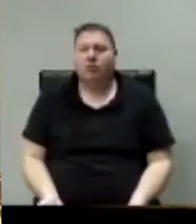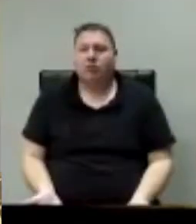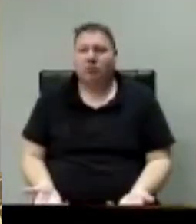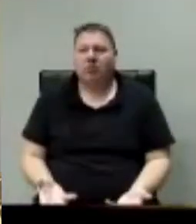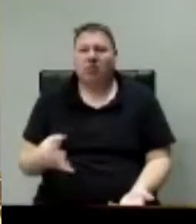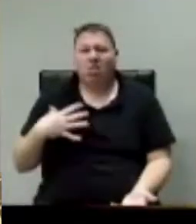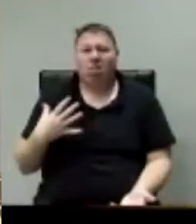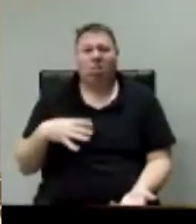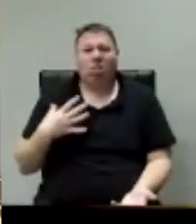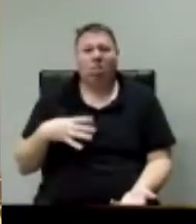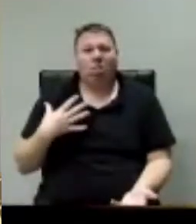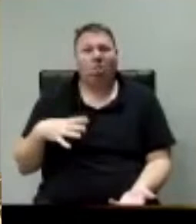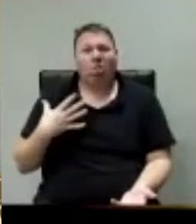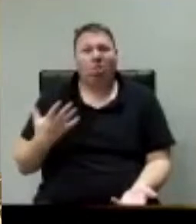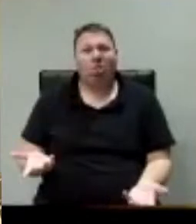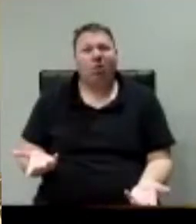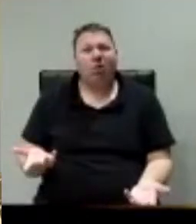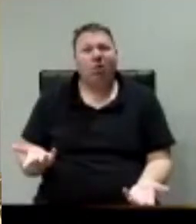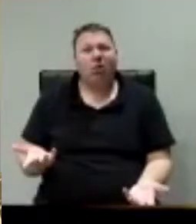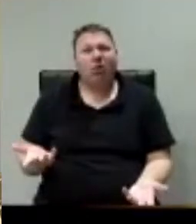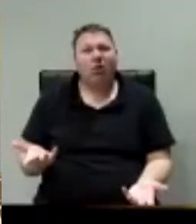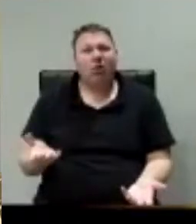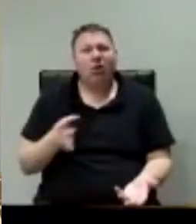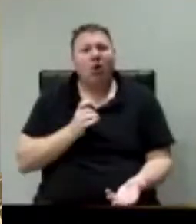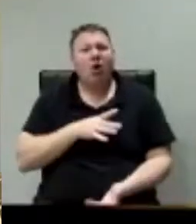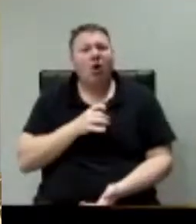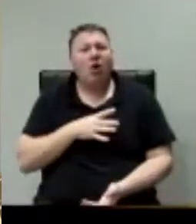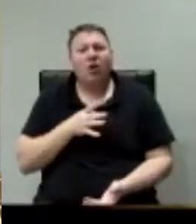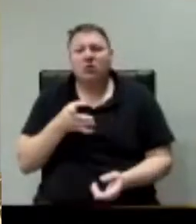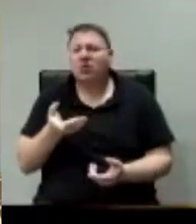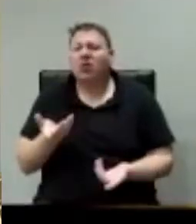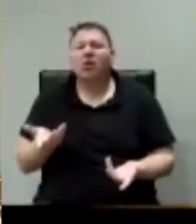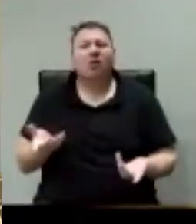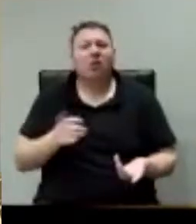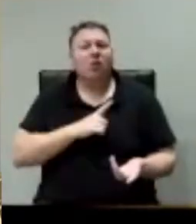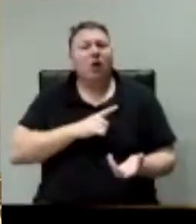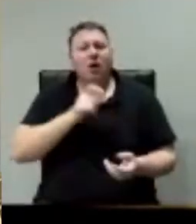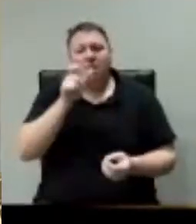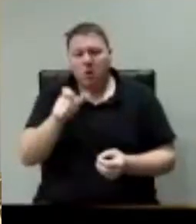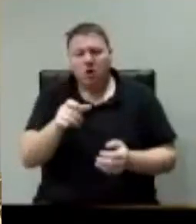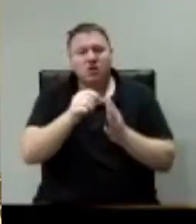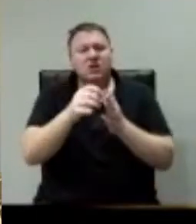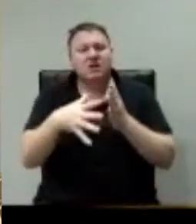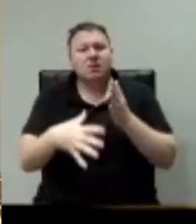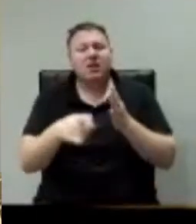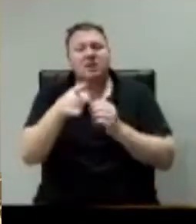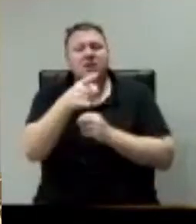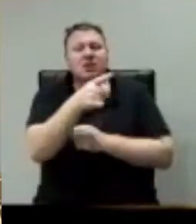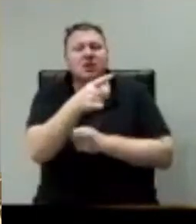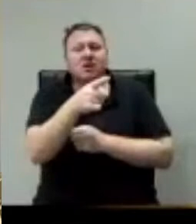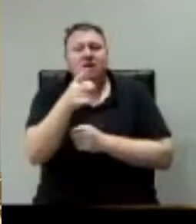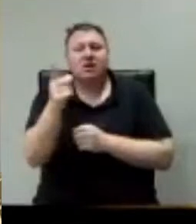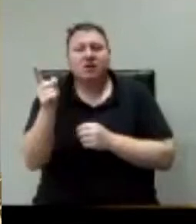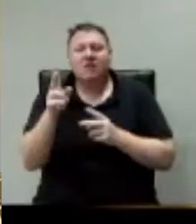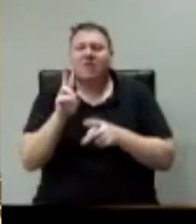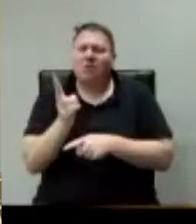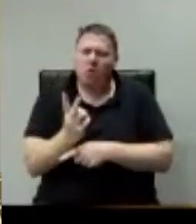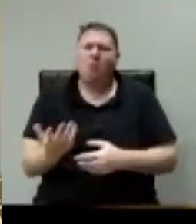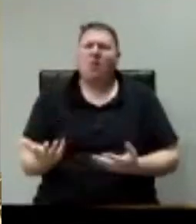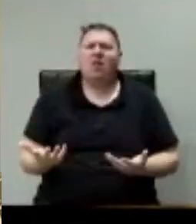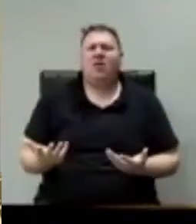it. And this is quite hurtful because persons with disability in our society are incredibly